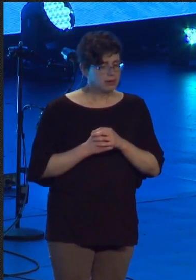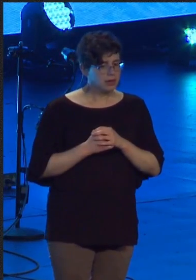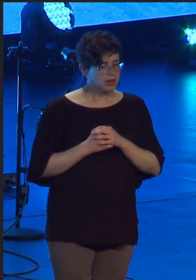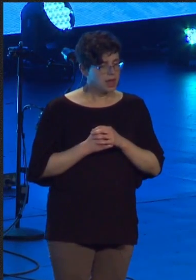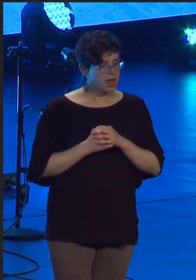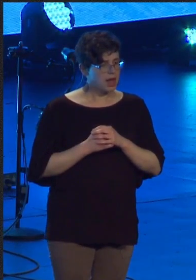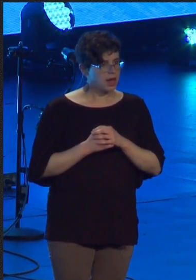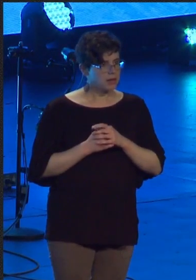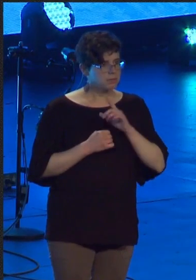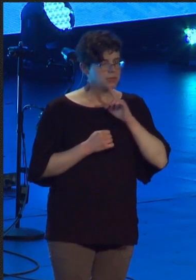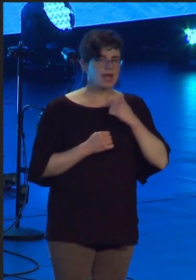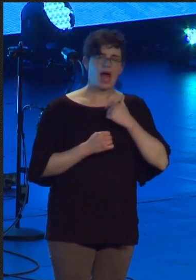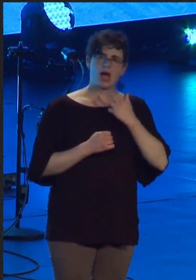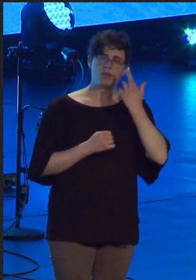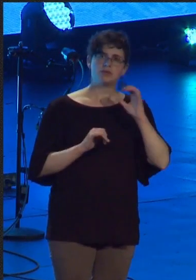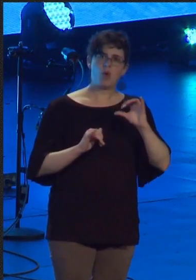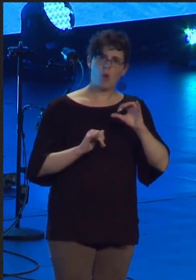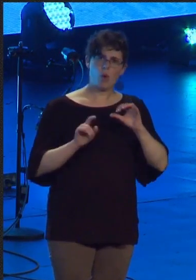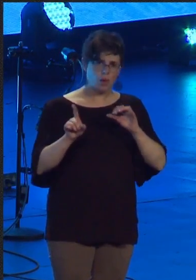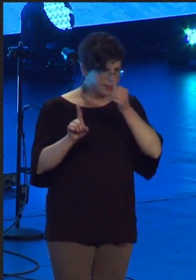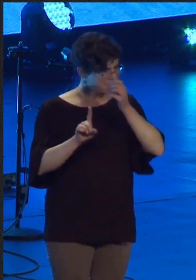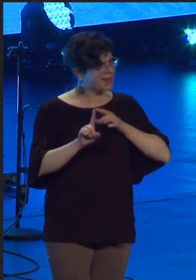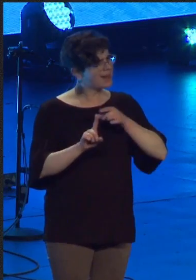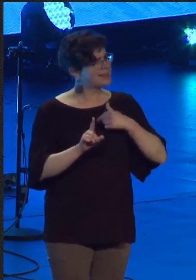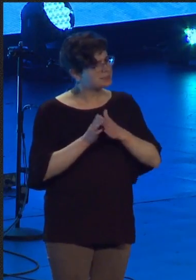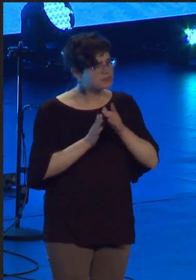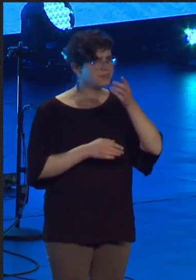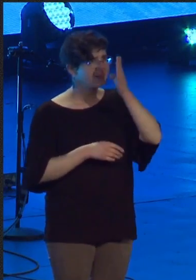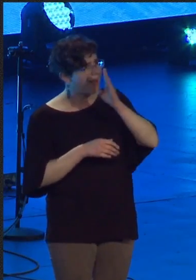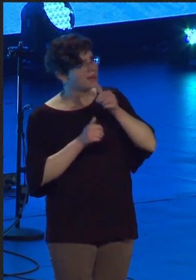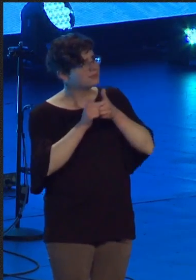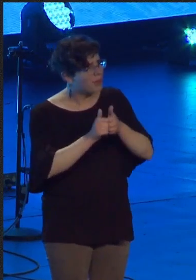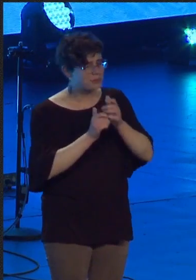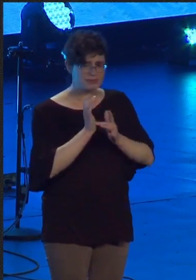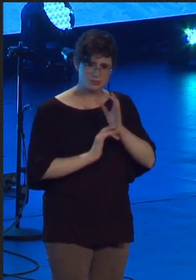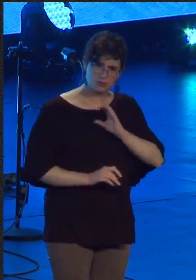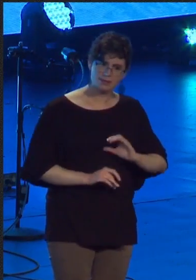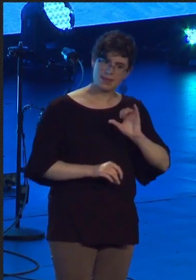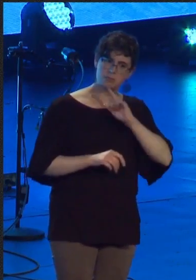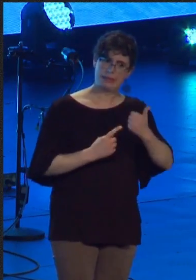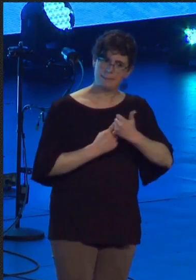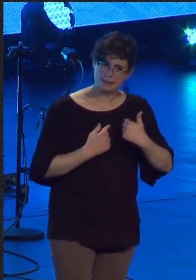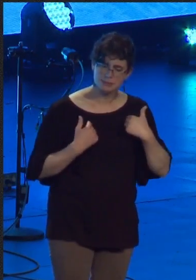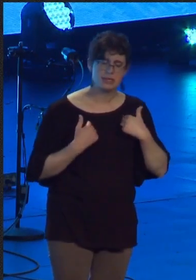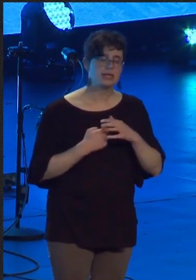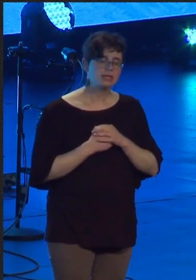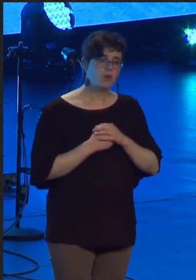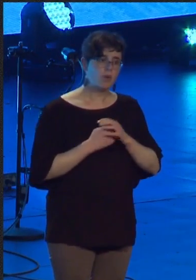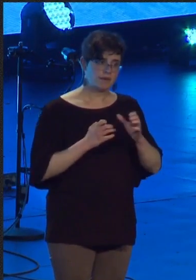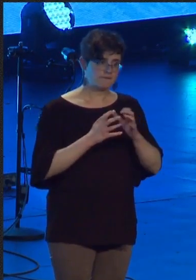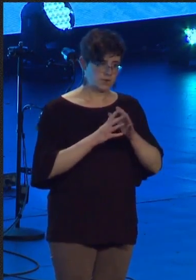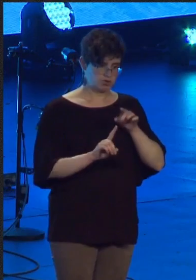But we saw him enough to realize this man had a passion for God and for Jesus Christ. And so he had an impact on me. Converge and Bethel, yeah,